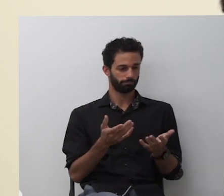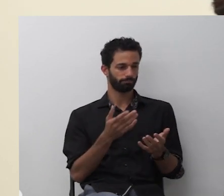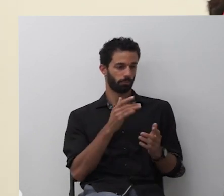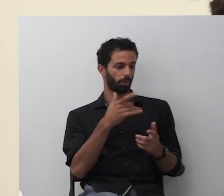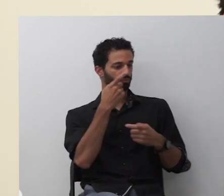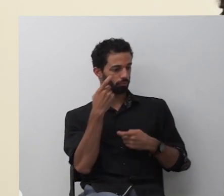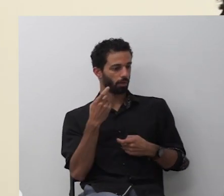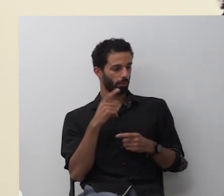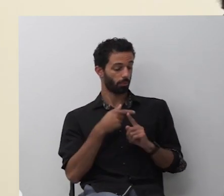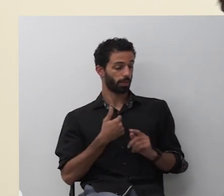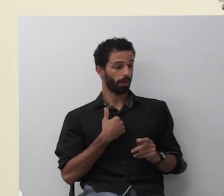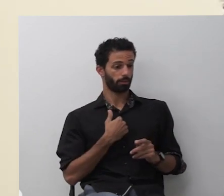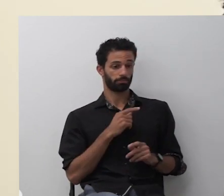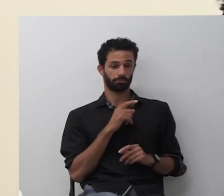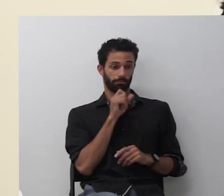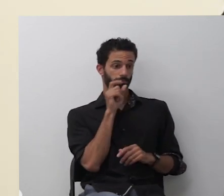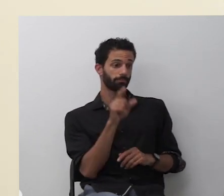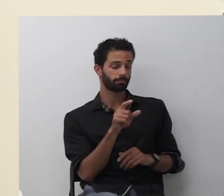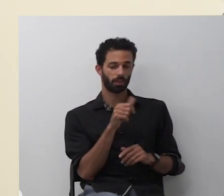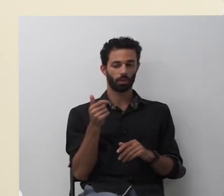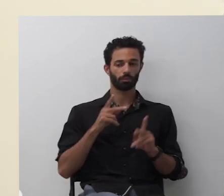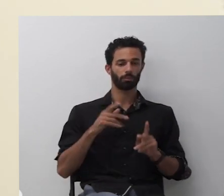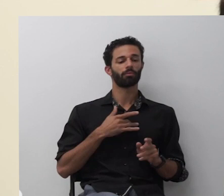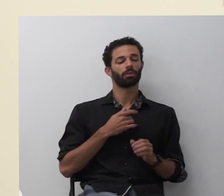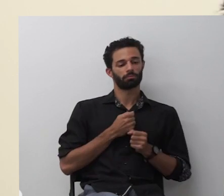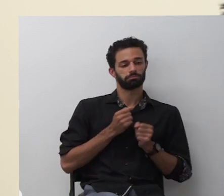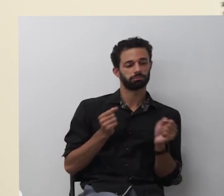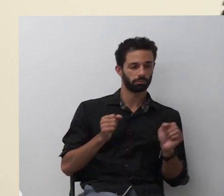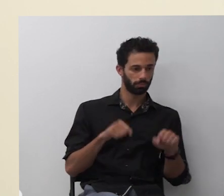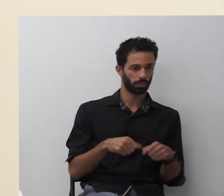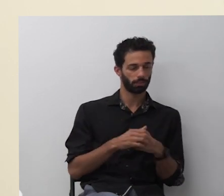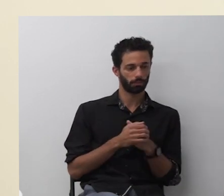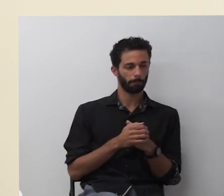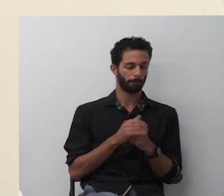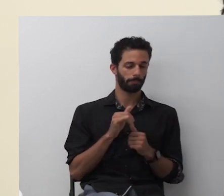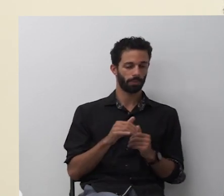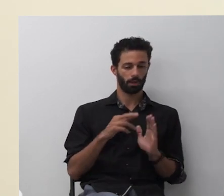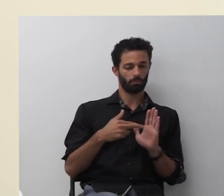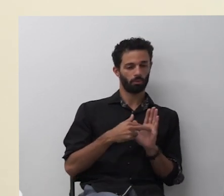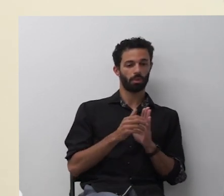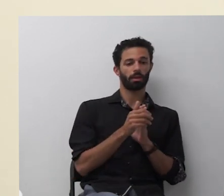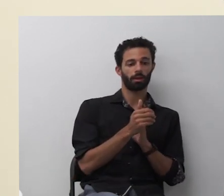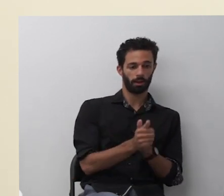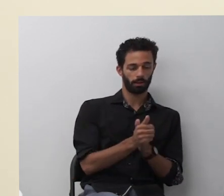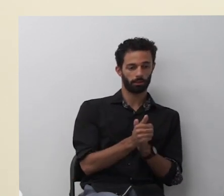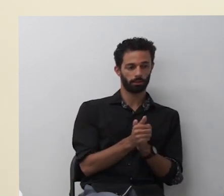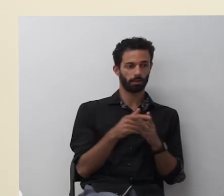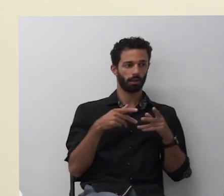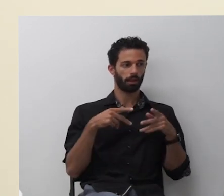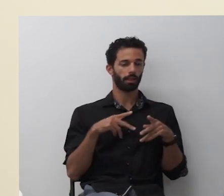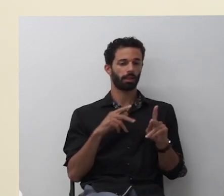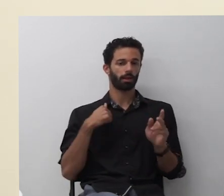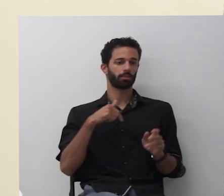when I say it, it's okay for others to also be able to say it. So playing the role of a guide. So it allows us to